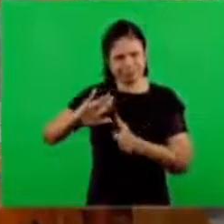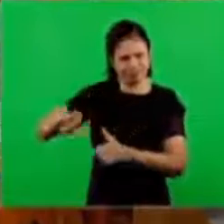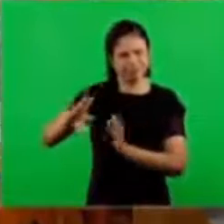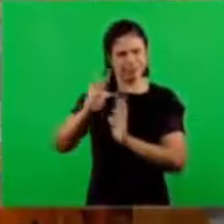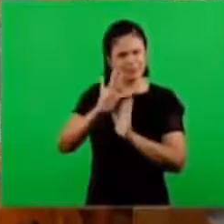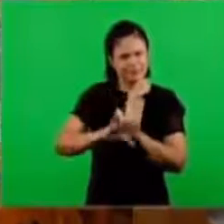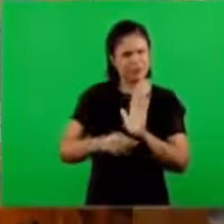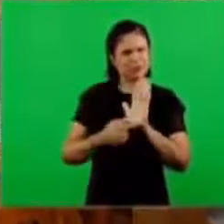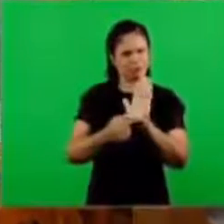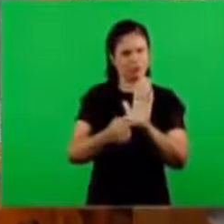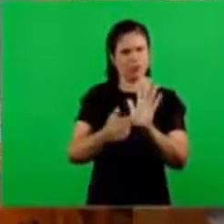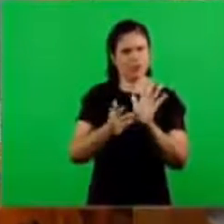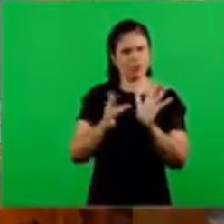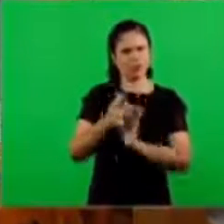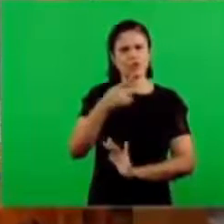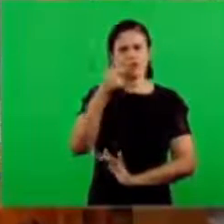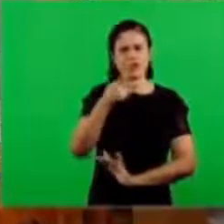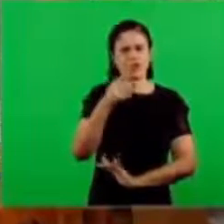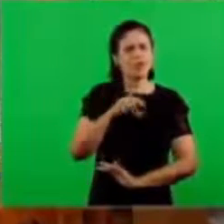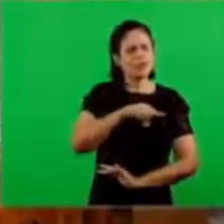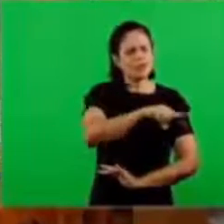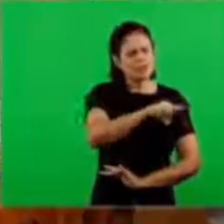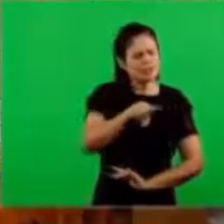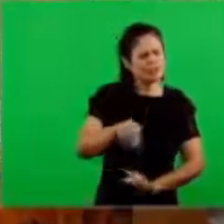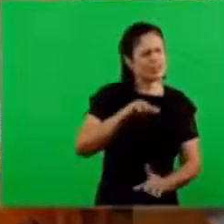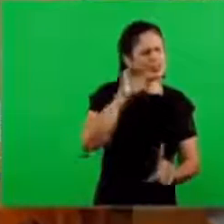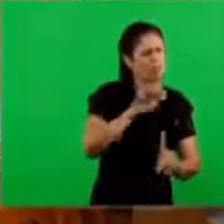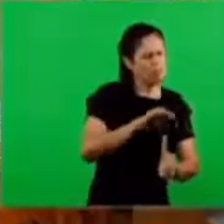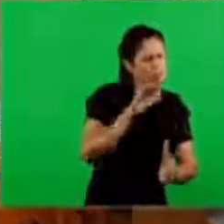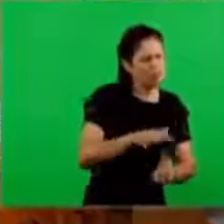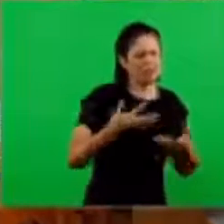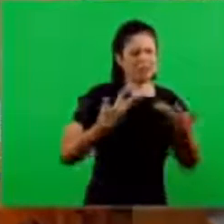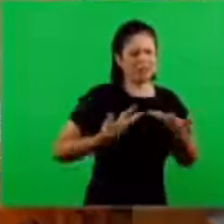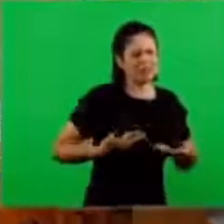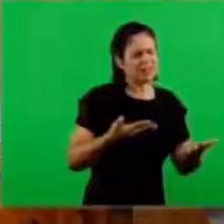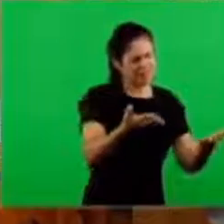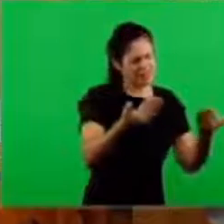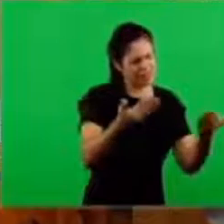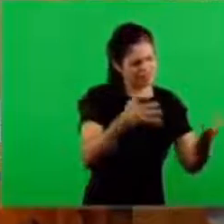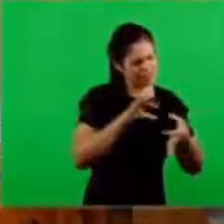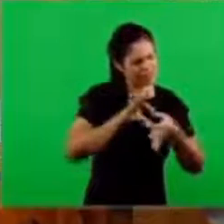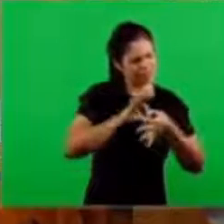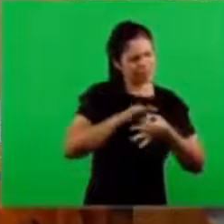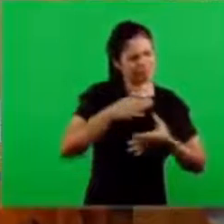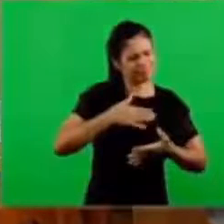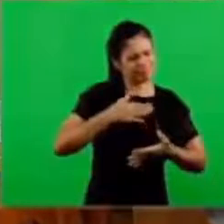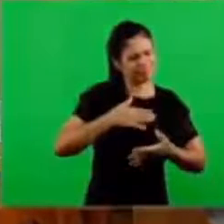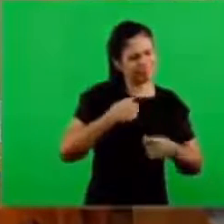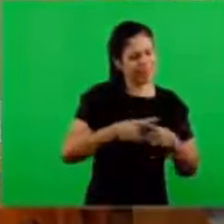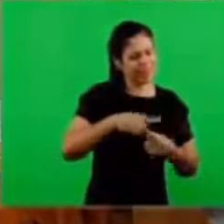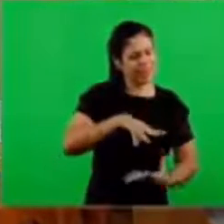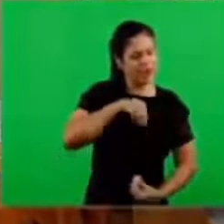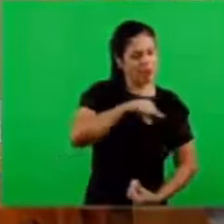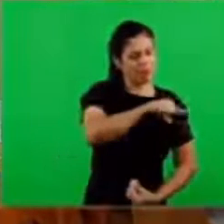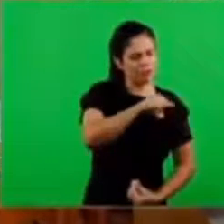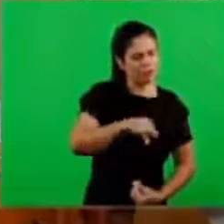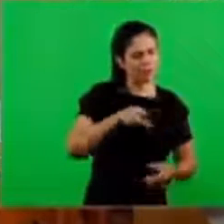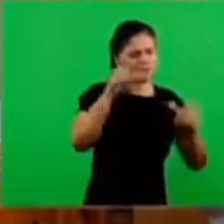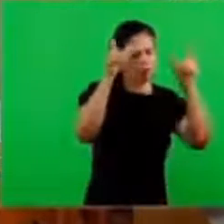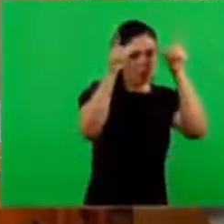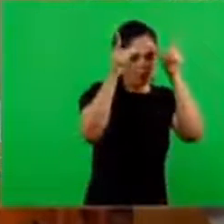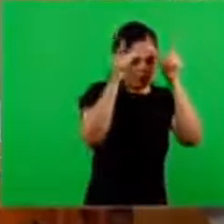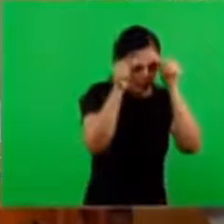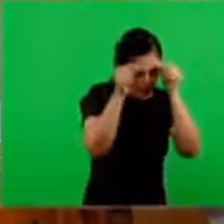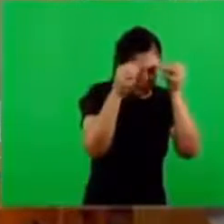following, come to me those that are tired and oppressed, and I will give you refreshment, and you find rest for your